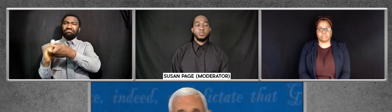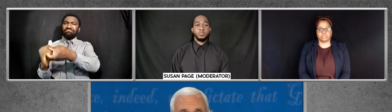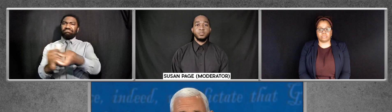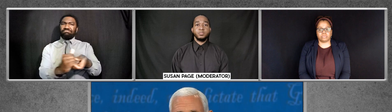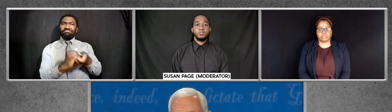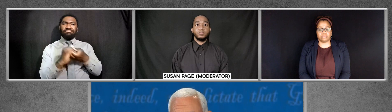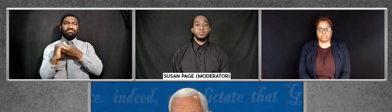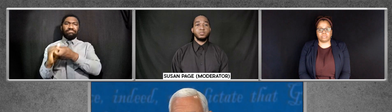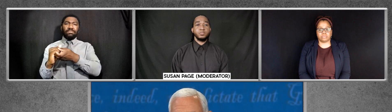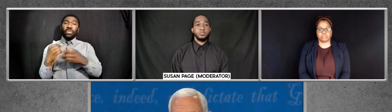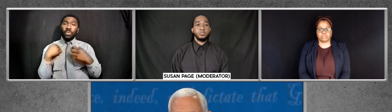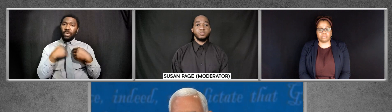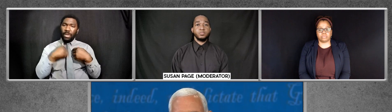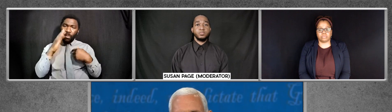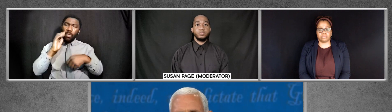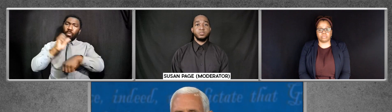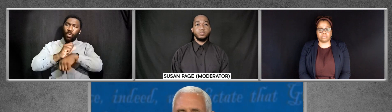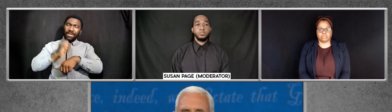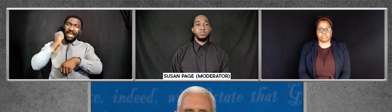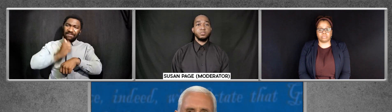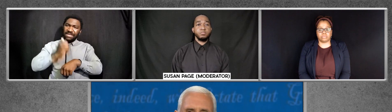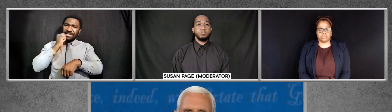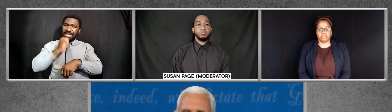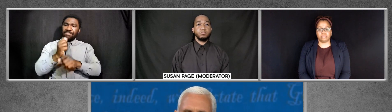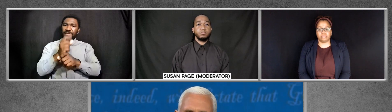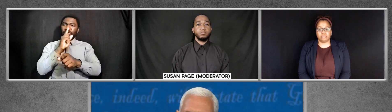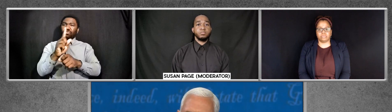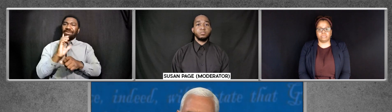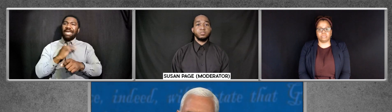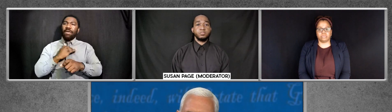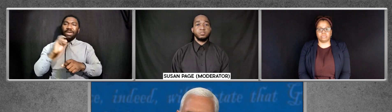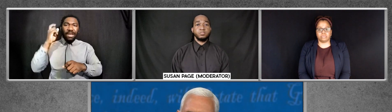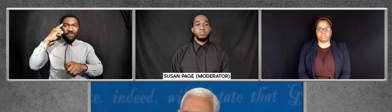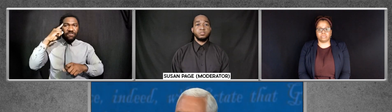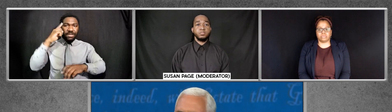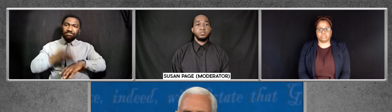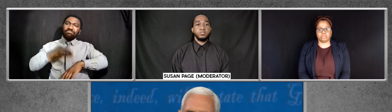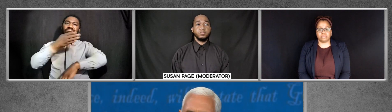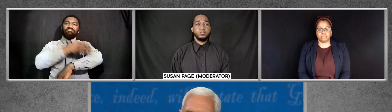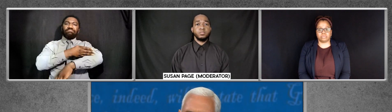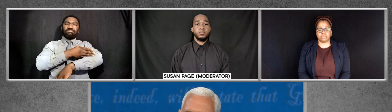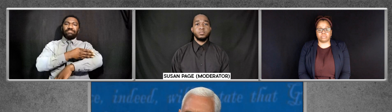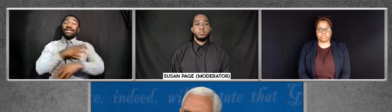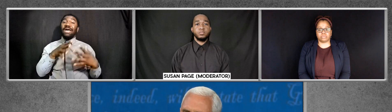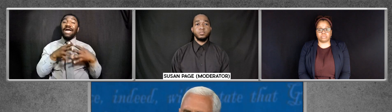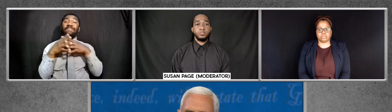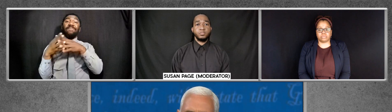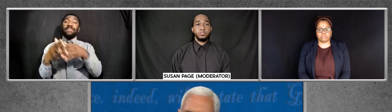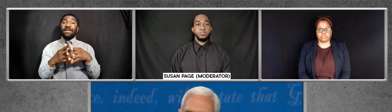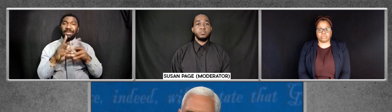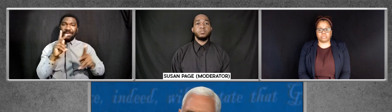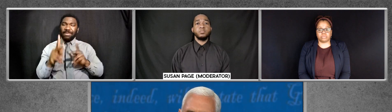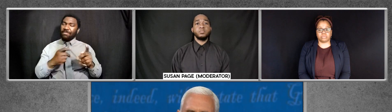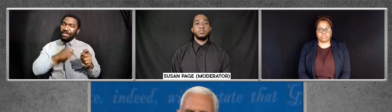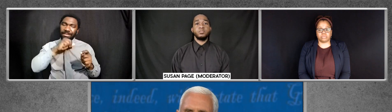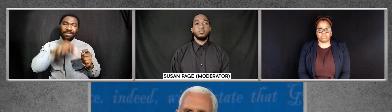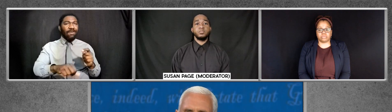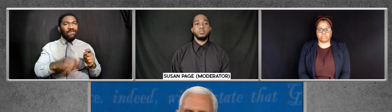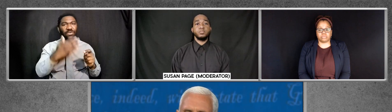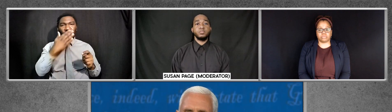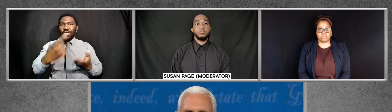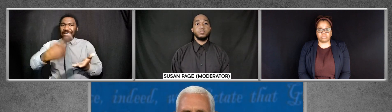have government as good as our people. And the American people each and every day love a good debate. We love a good argument. But